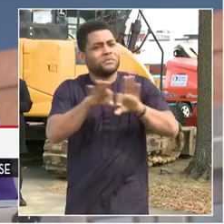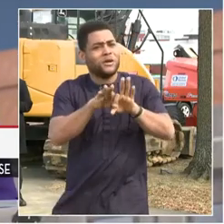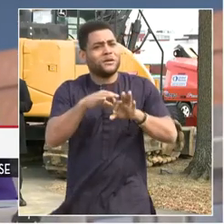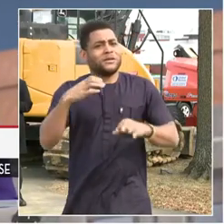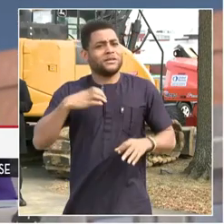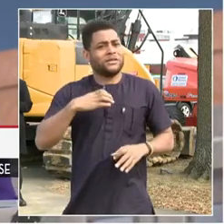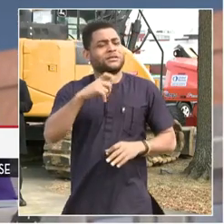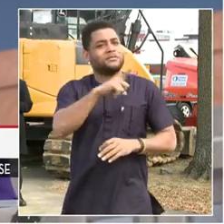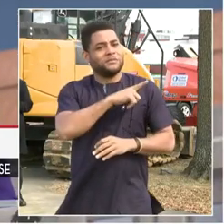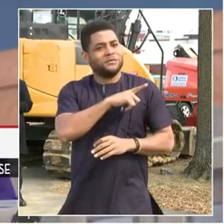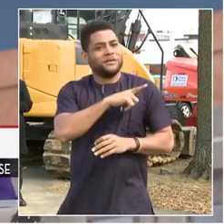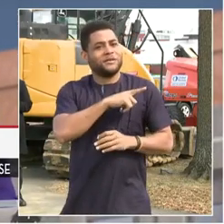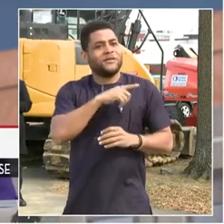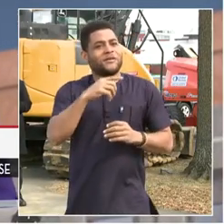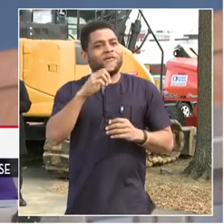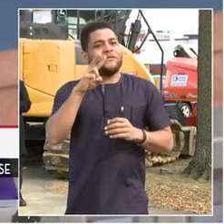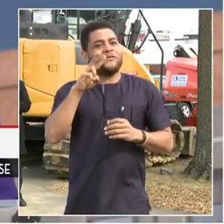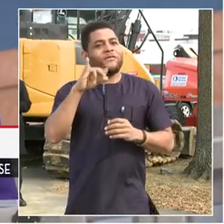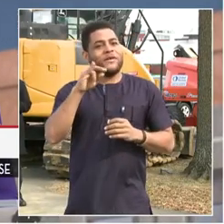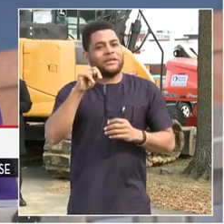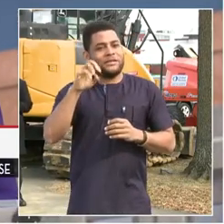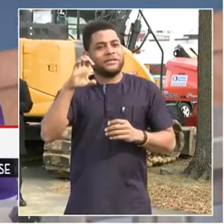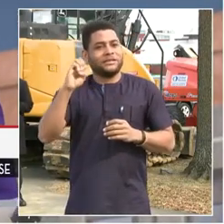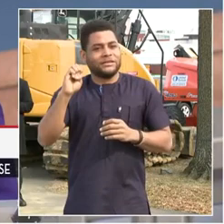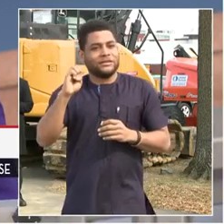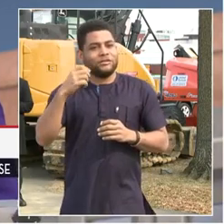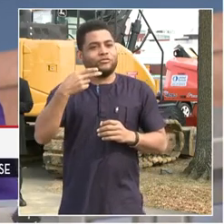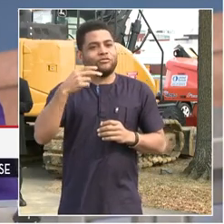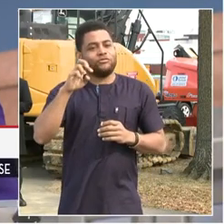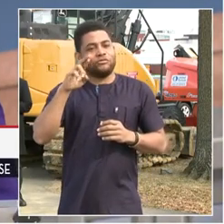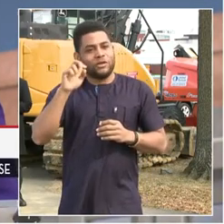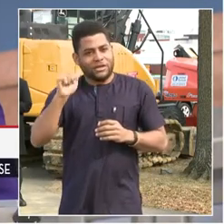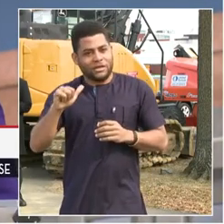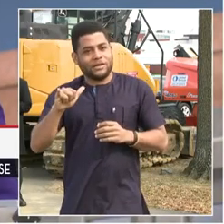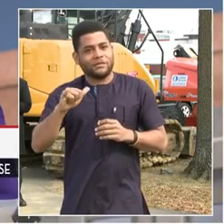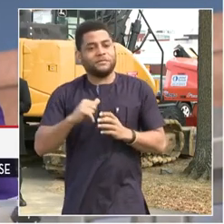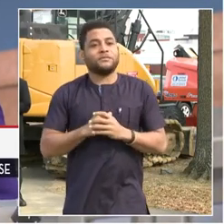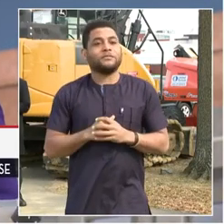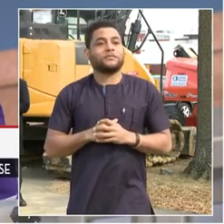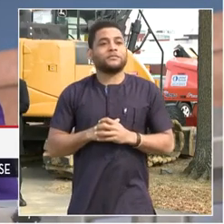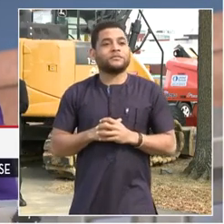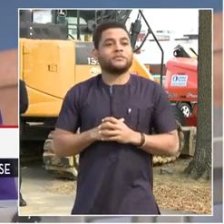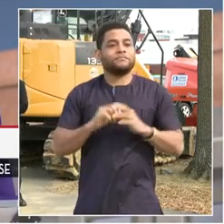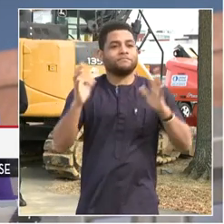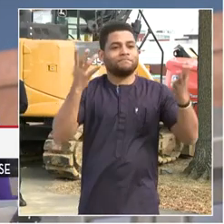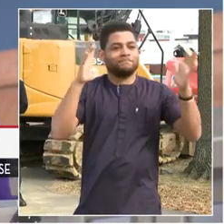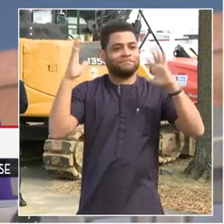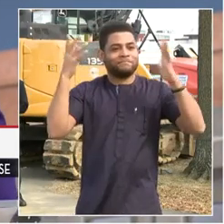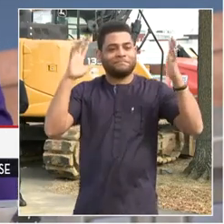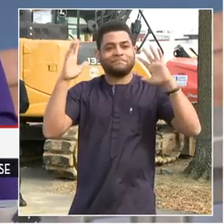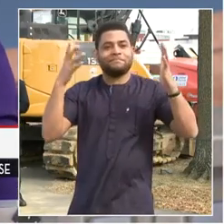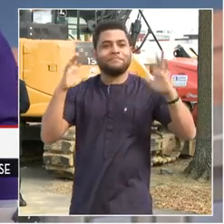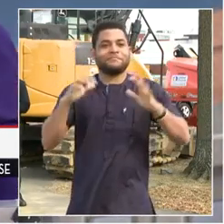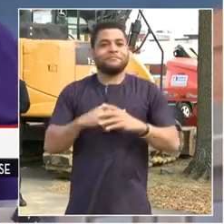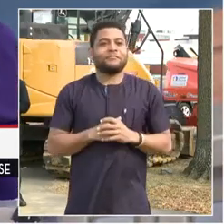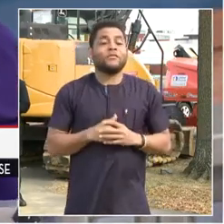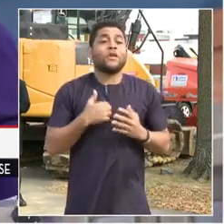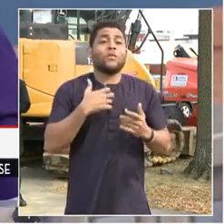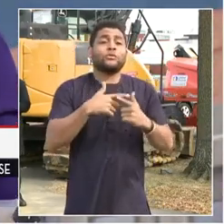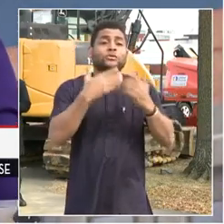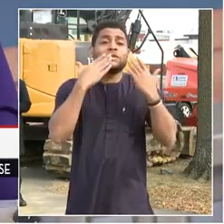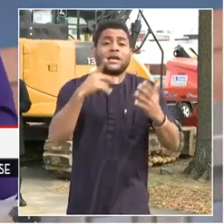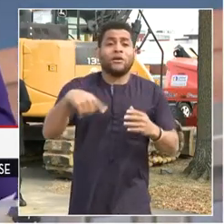Vince Gray. I want to thank all of the